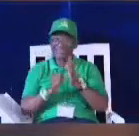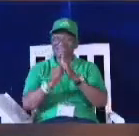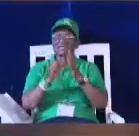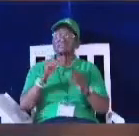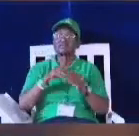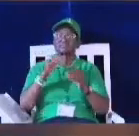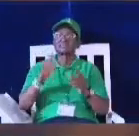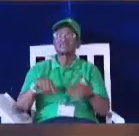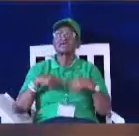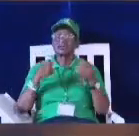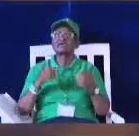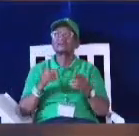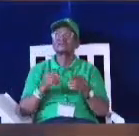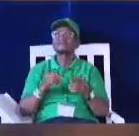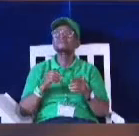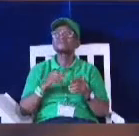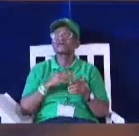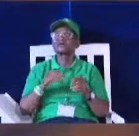Please pray for them.